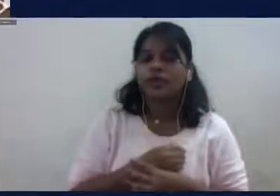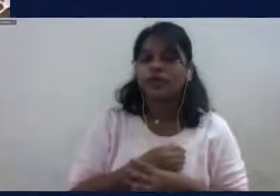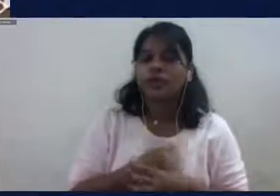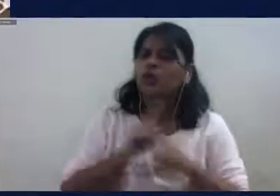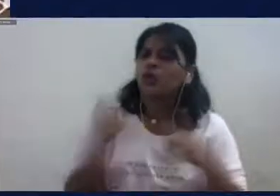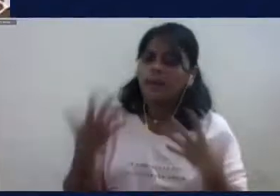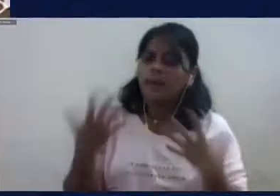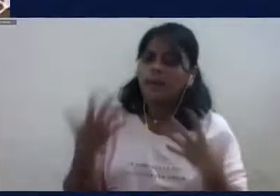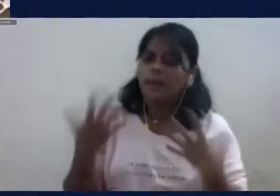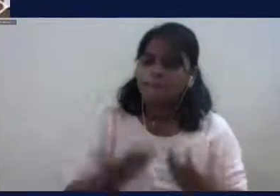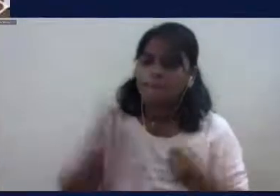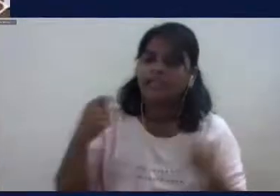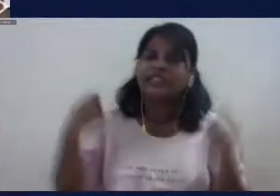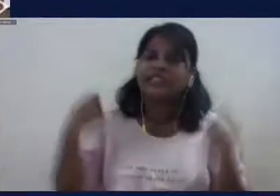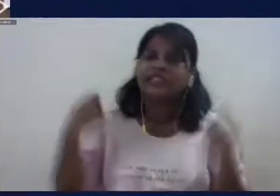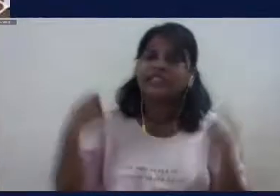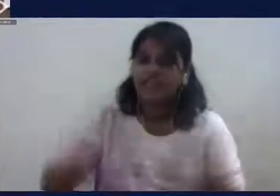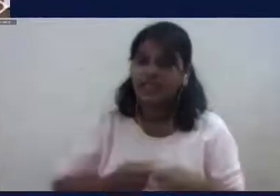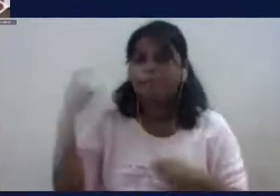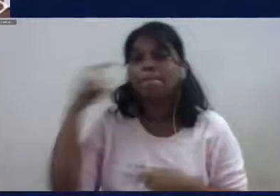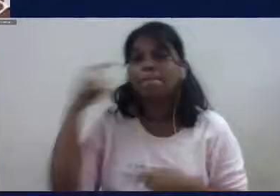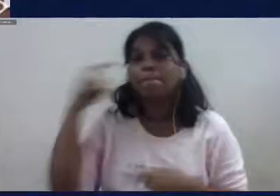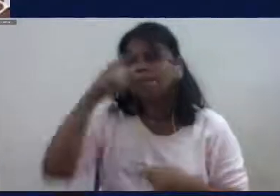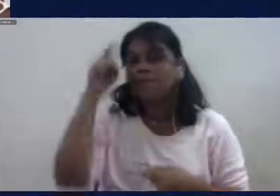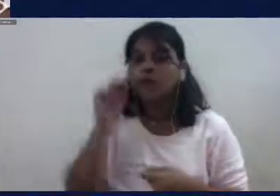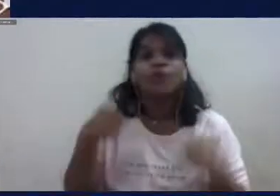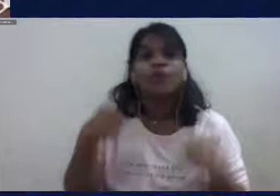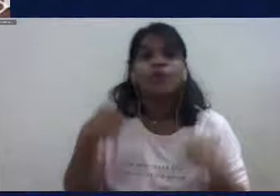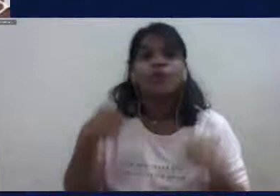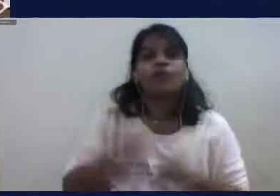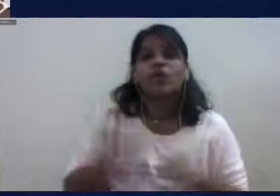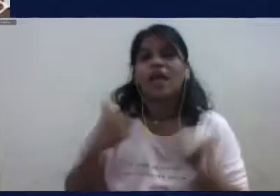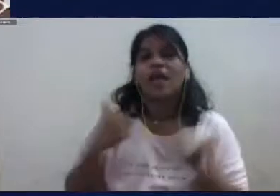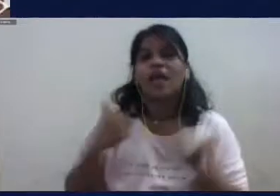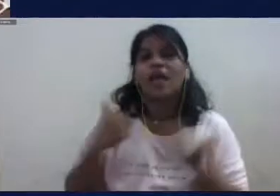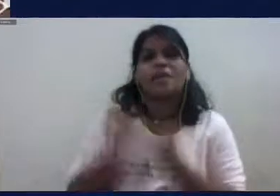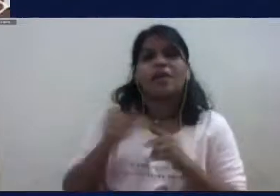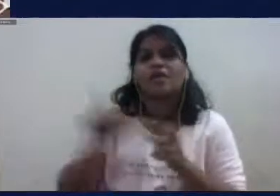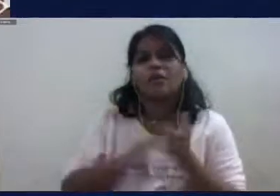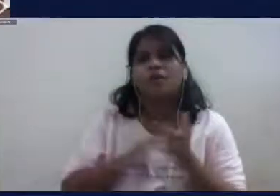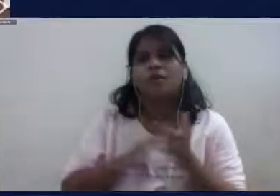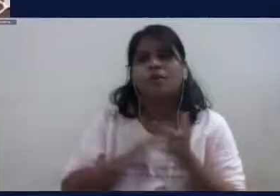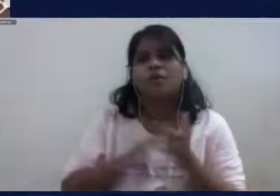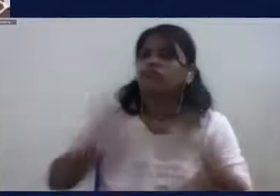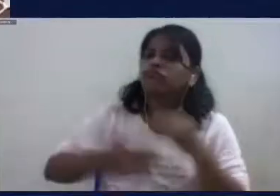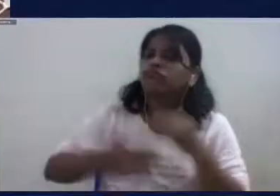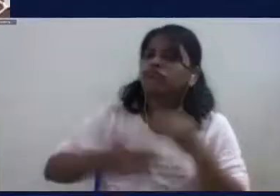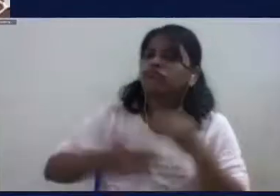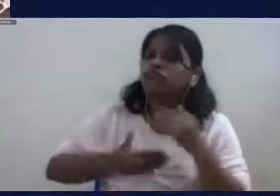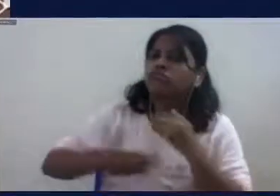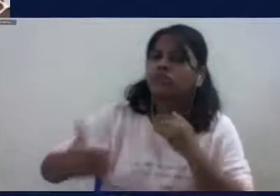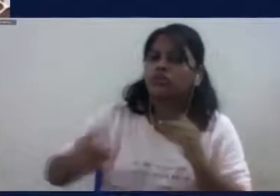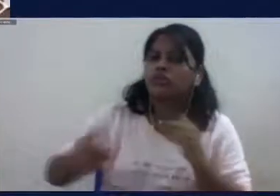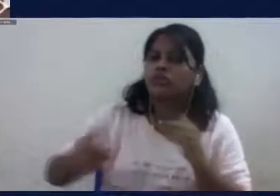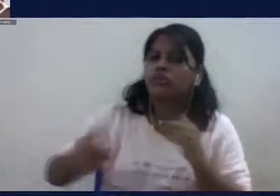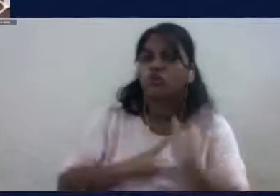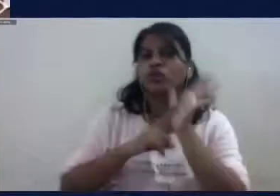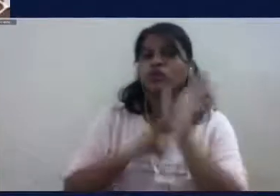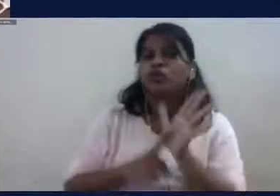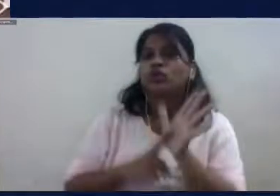this jacket because we are not helping the planet by continuing to show